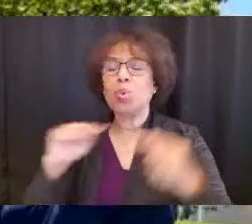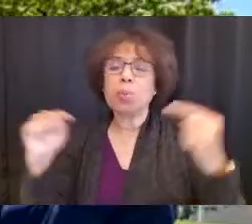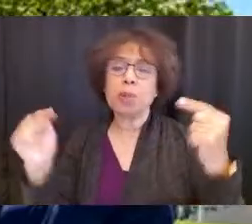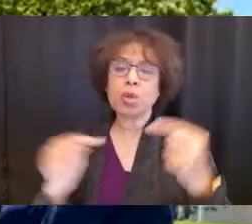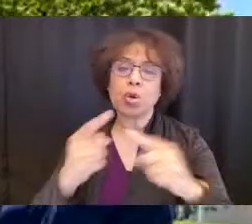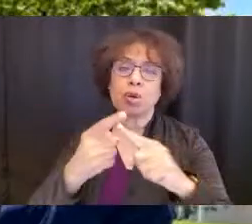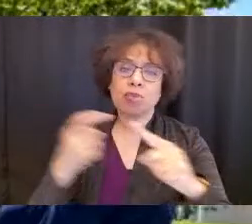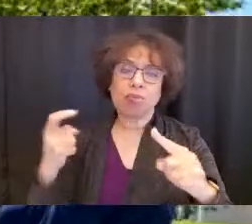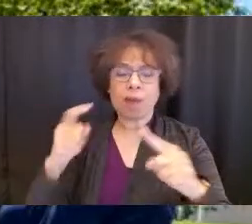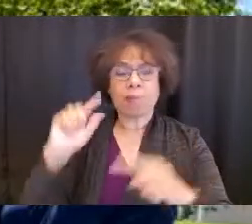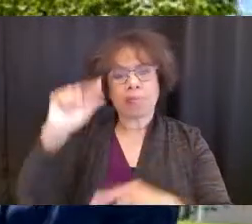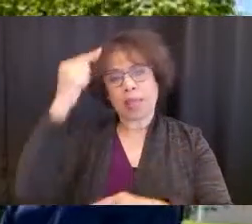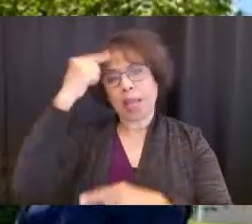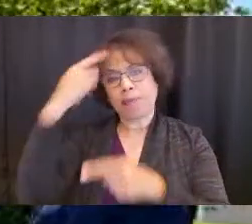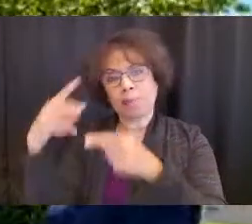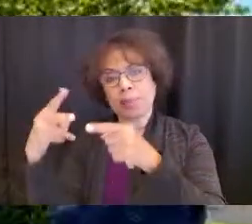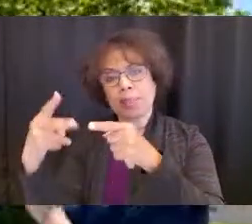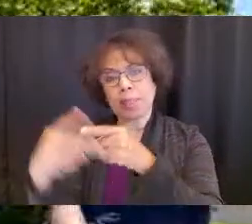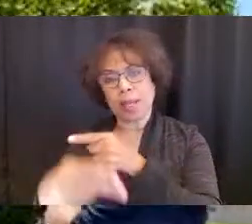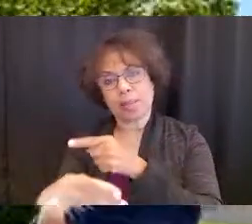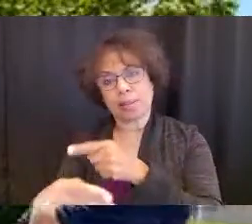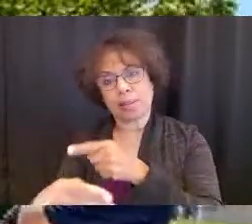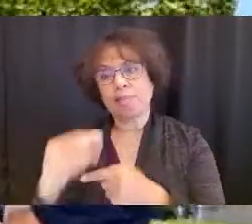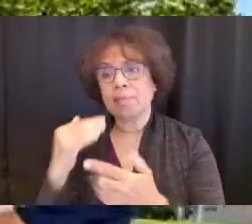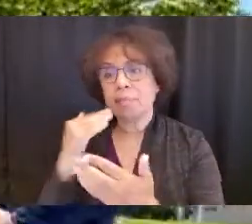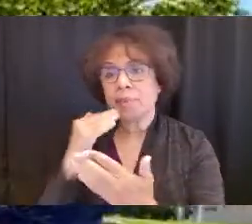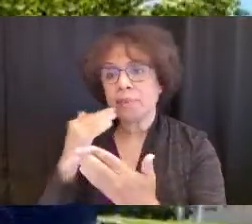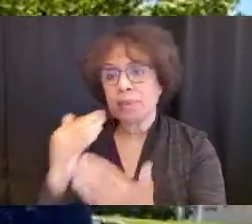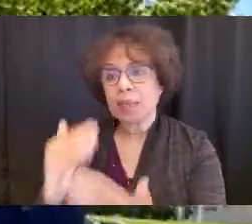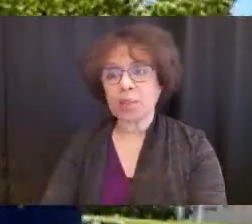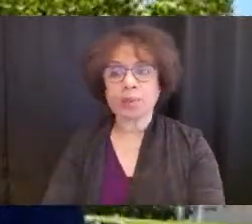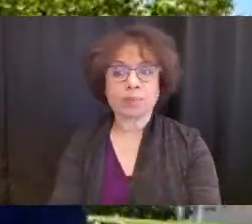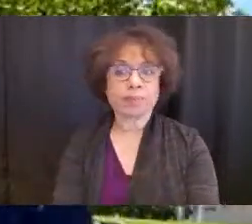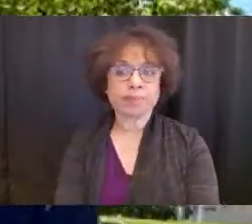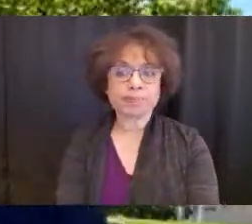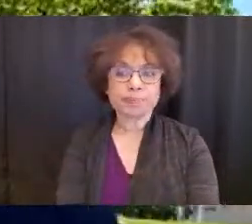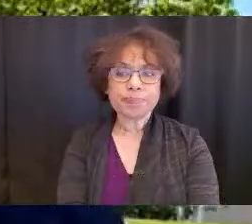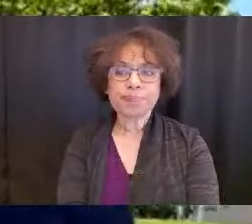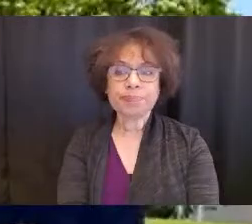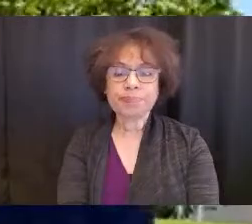cuts. Thank you. Thank you. Thank you so much.